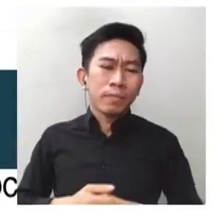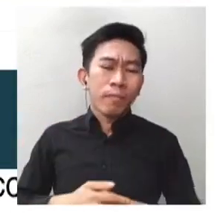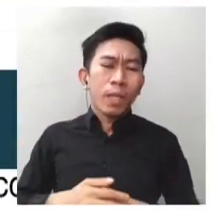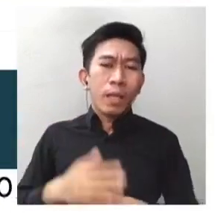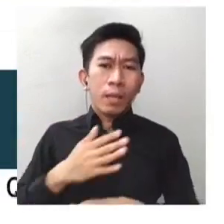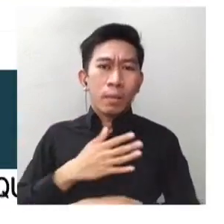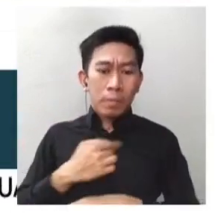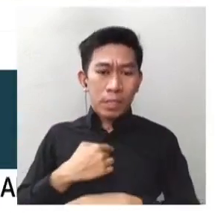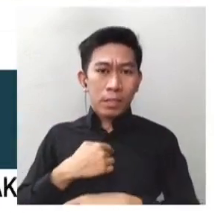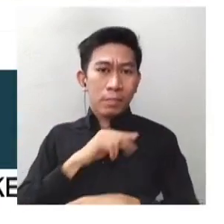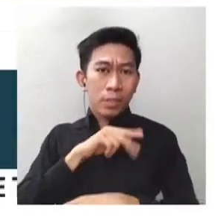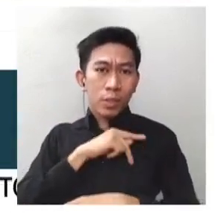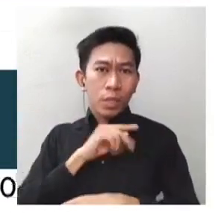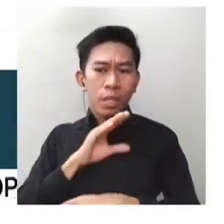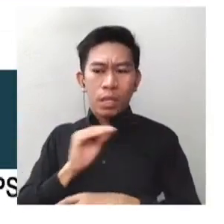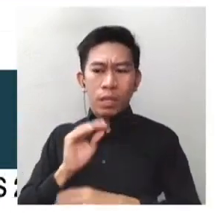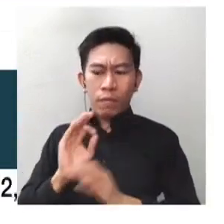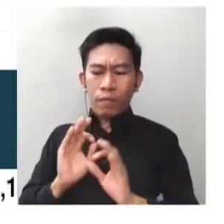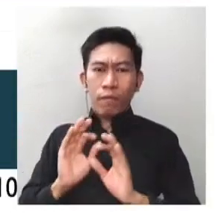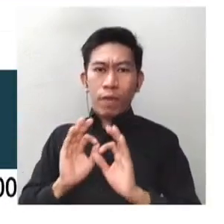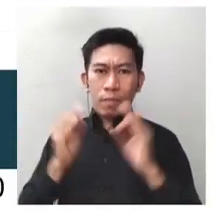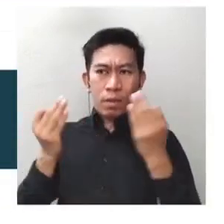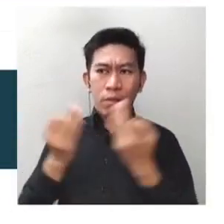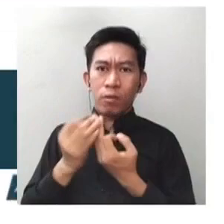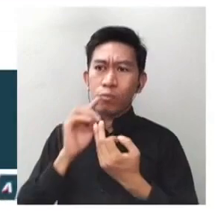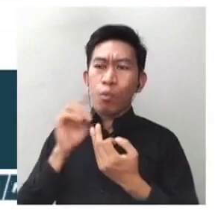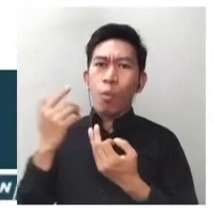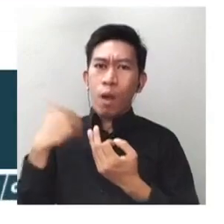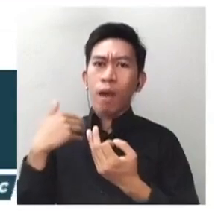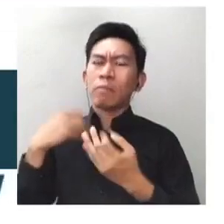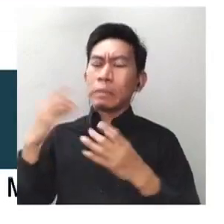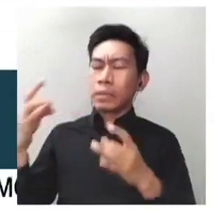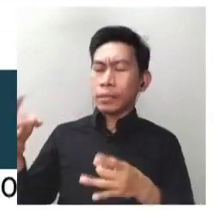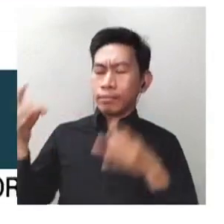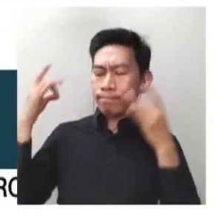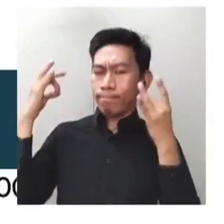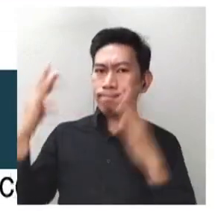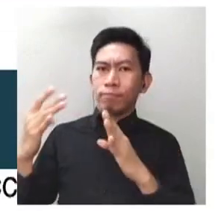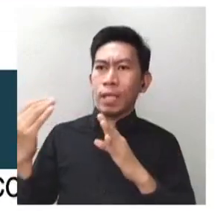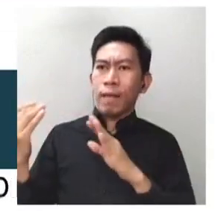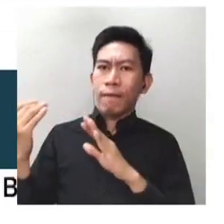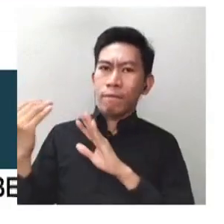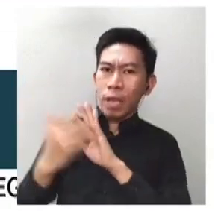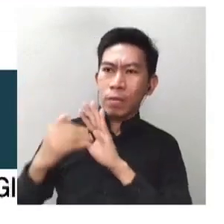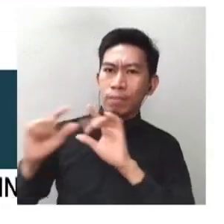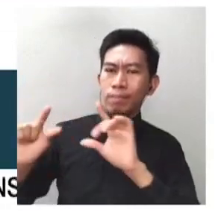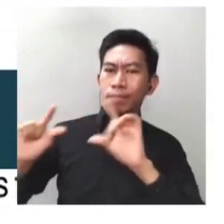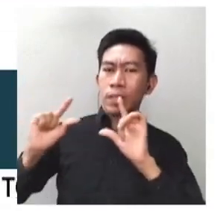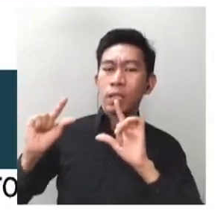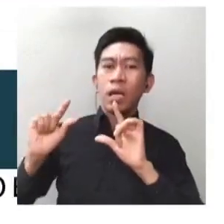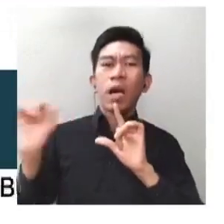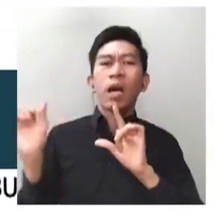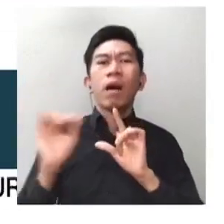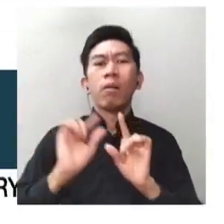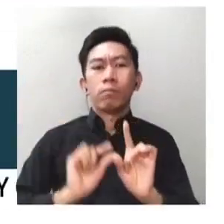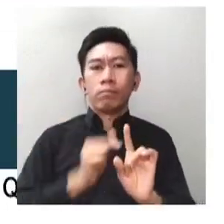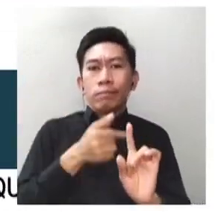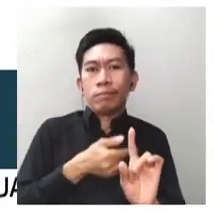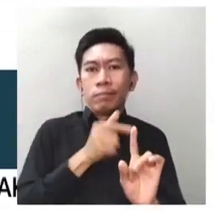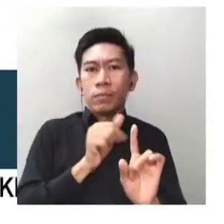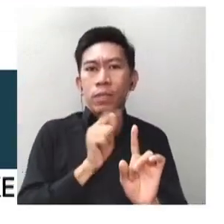of course, because they're vulnerable when I'm attacked. Mm-hmm. And in the case of Atom, it's the uniqueness of this is